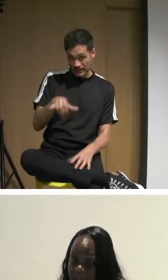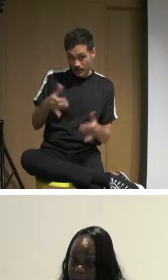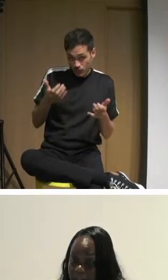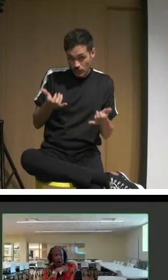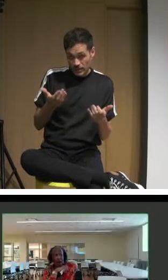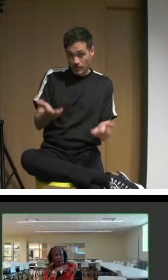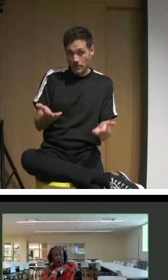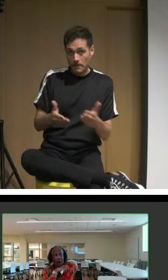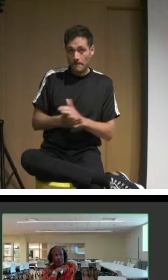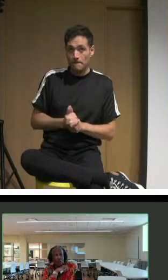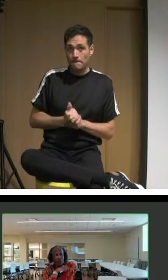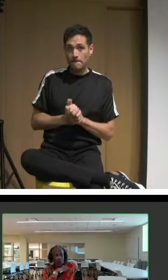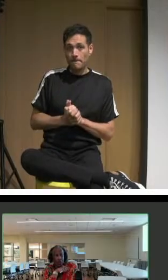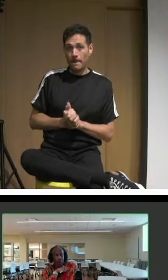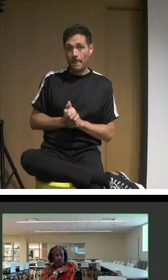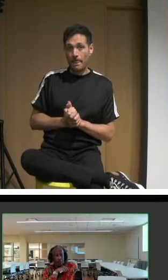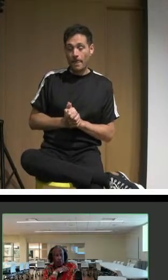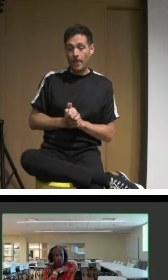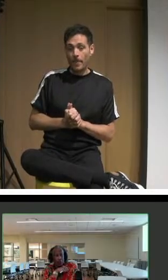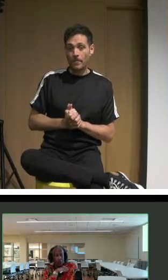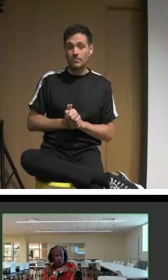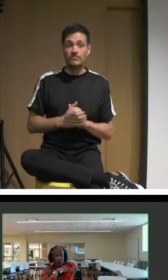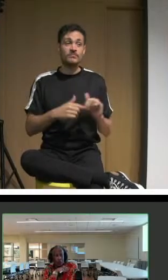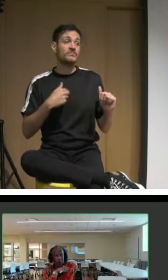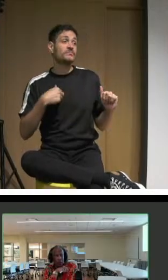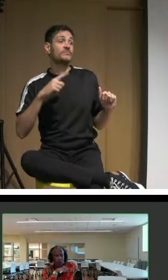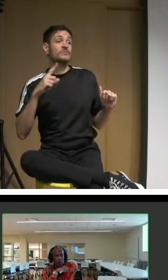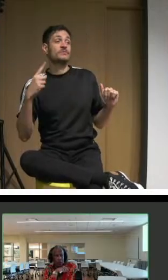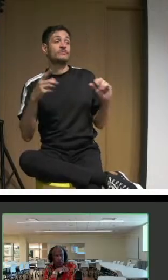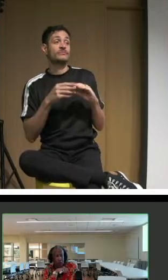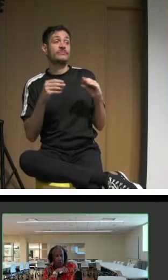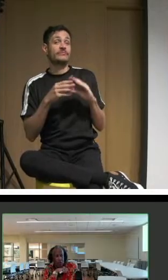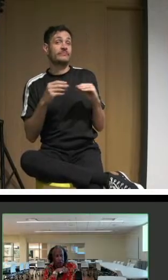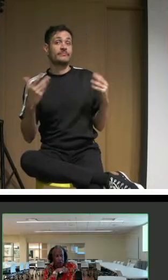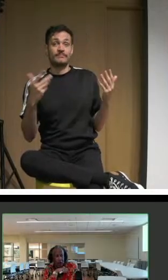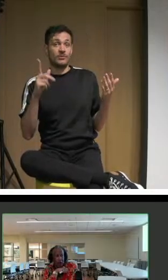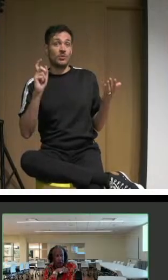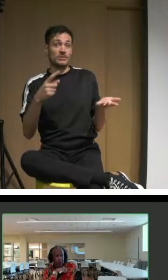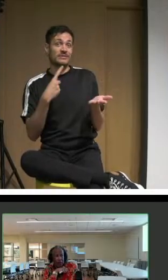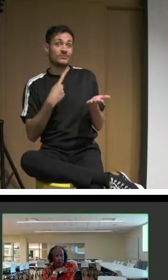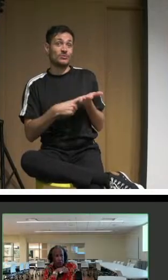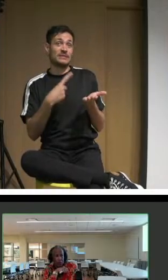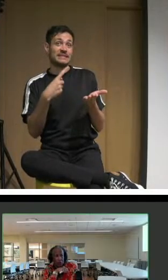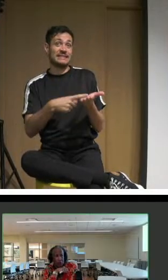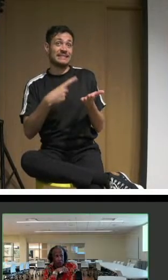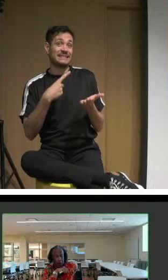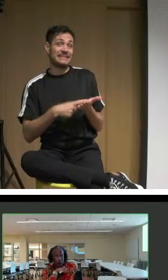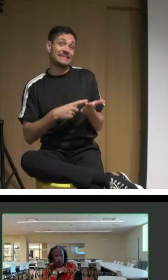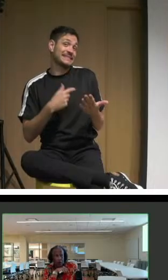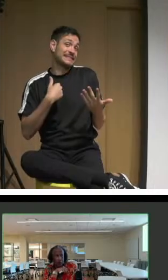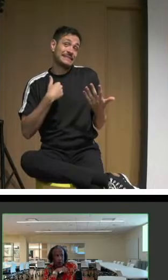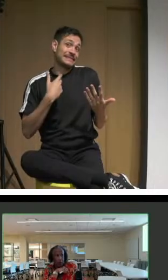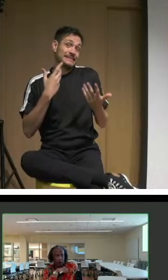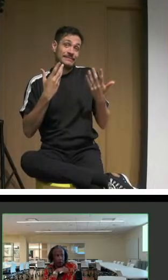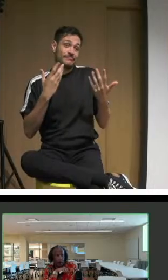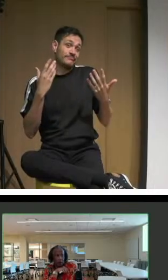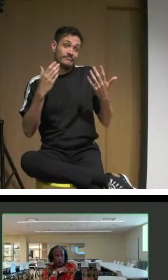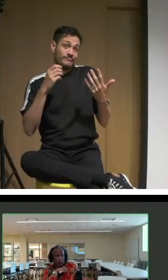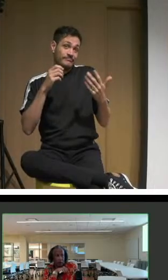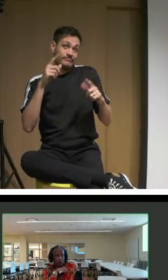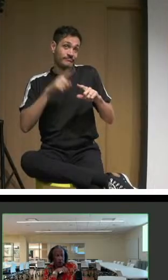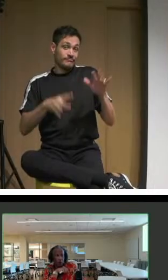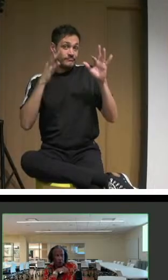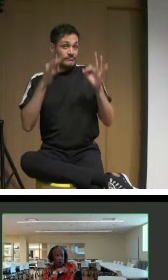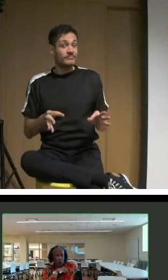Robinson? I'm just stating what needs to be discussed. I don't have a position either way.